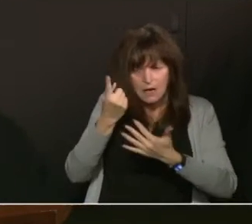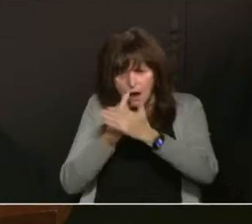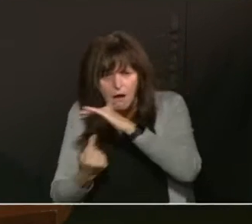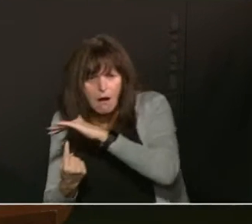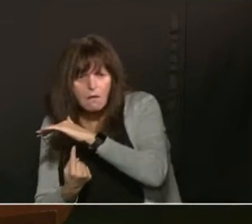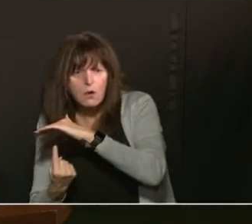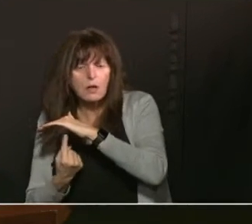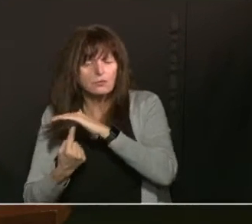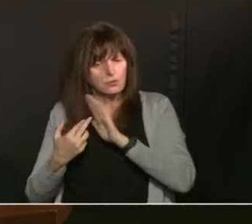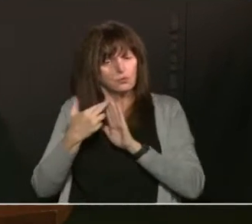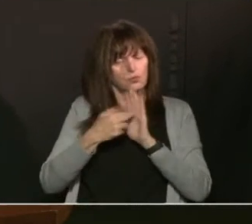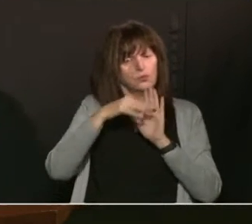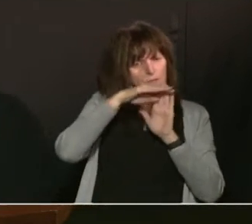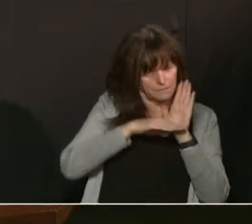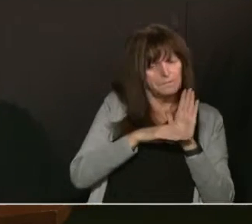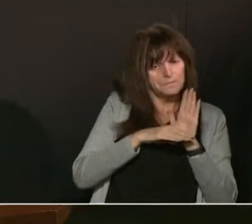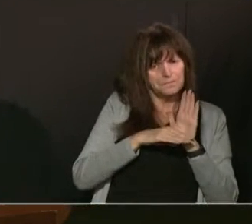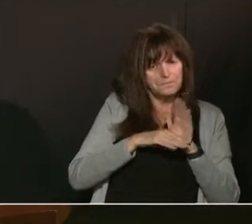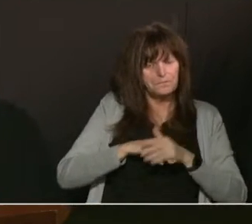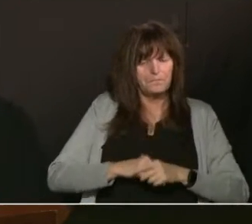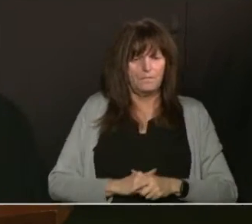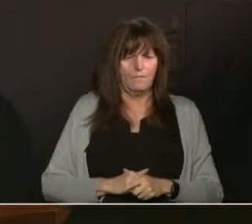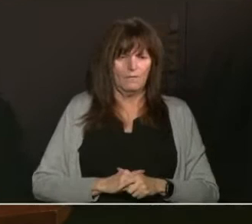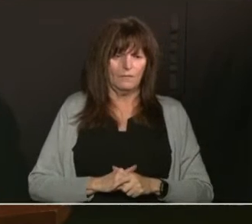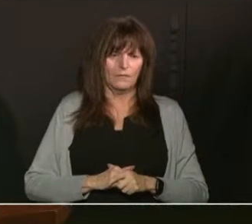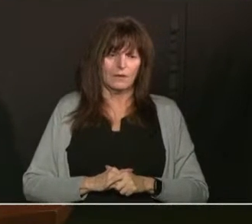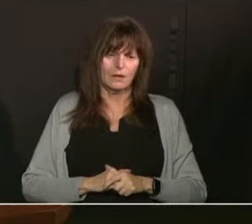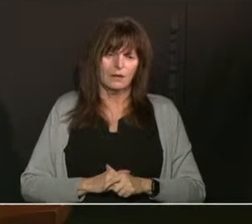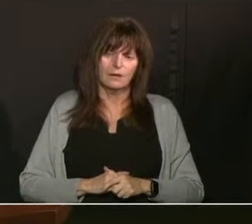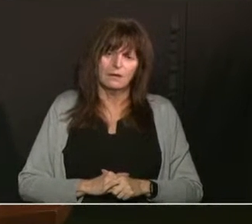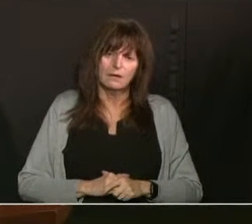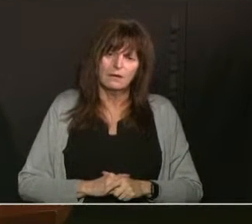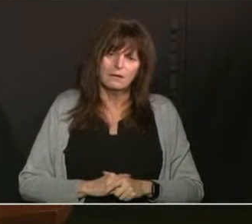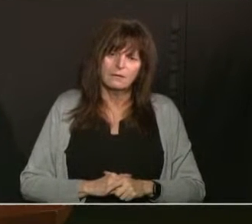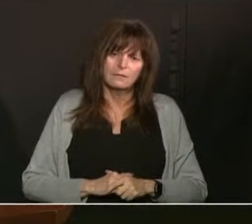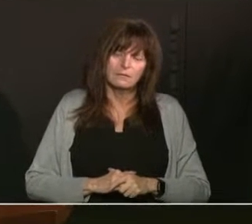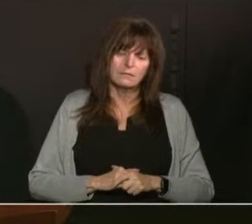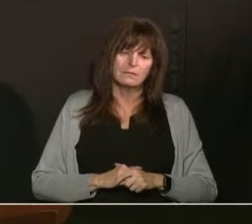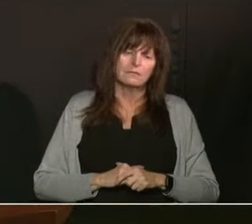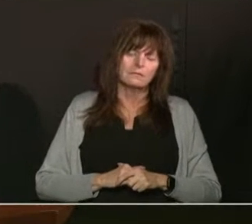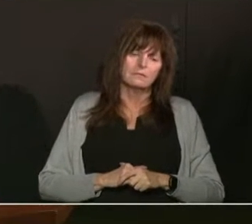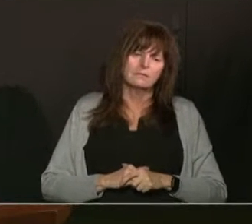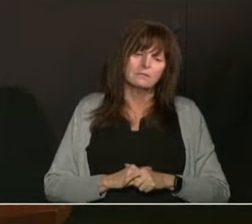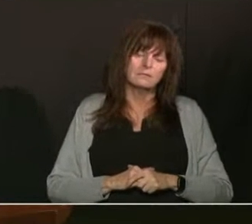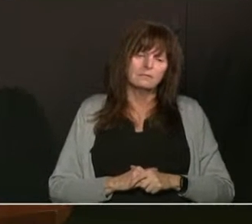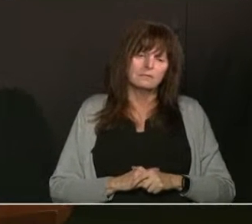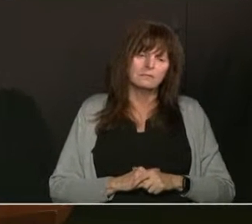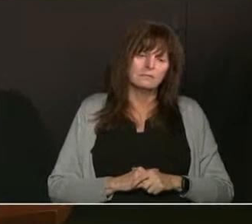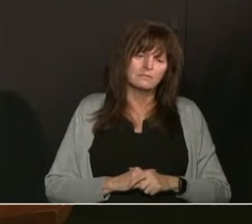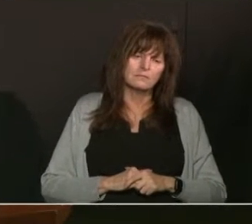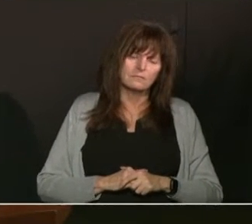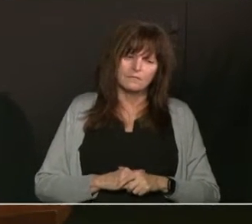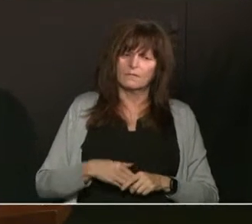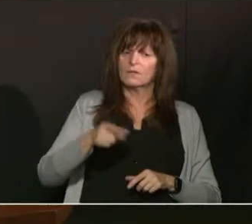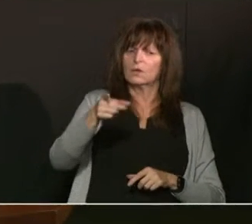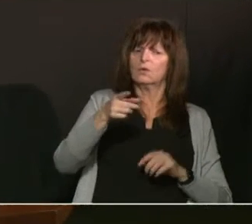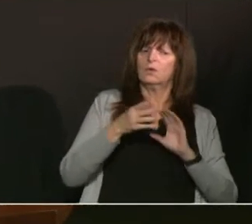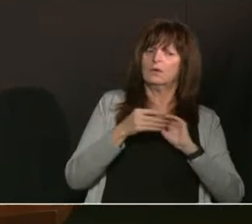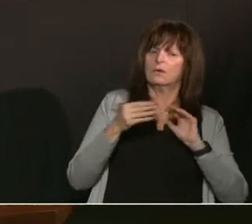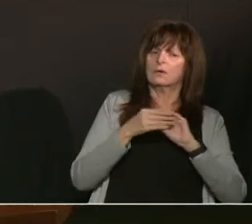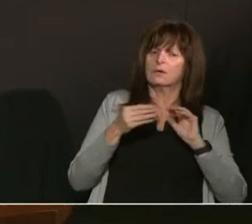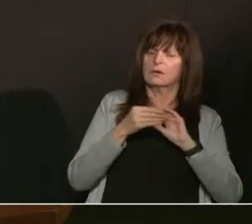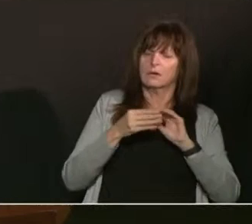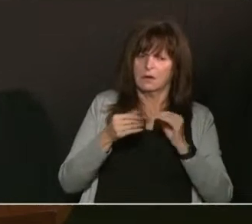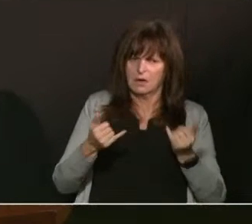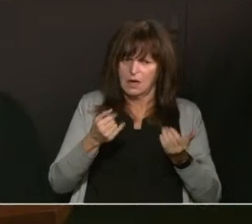You said in your introduction that we're tracking to have more cases than ever, but given that situation in Ottawa, it feels like